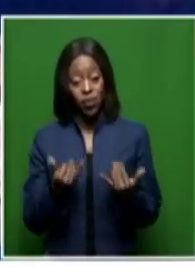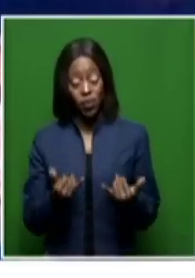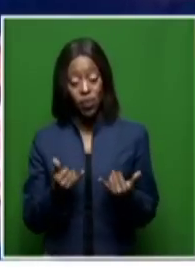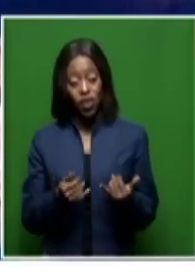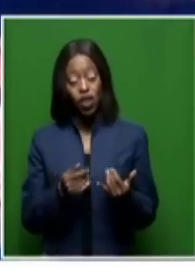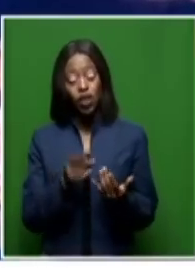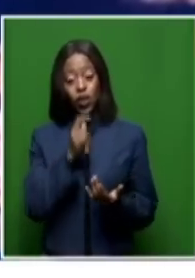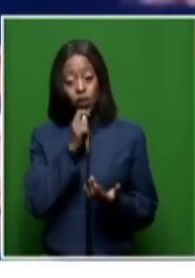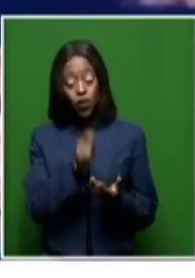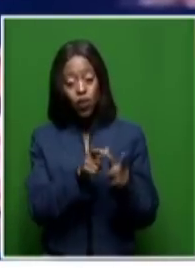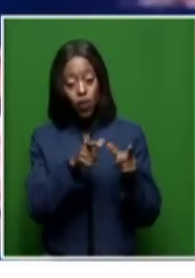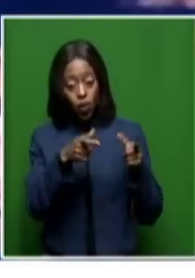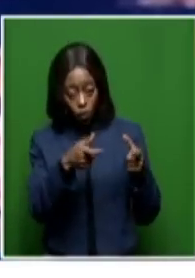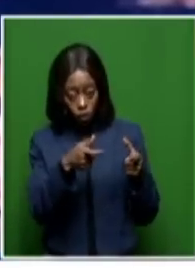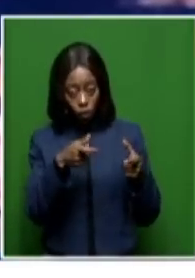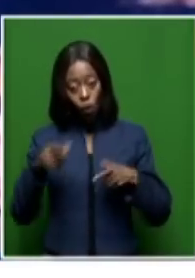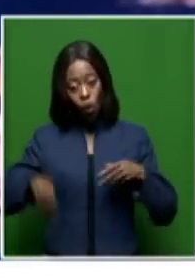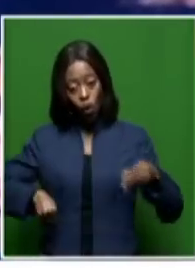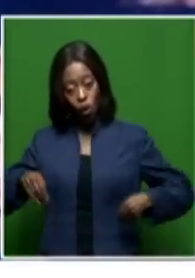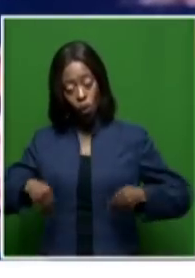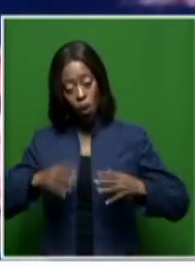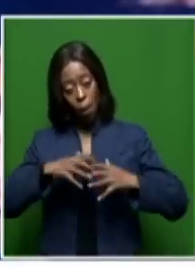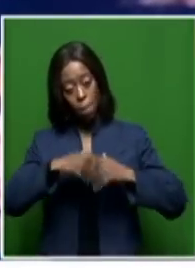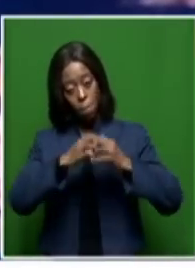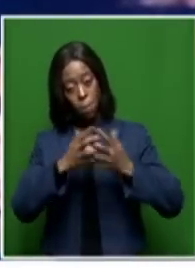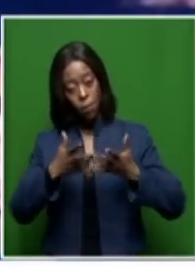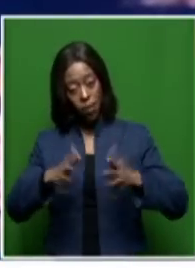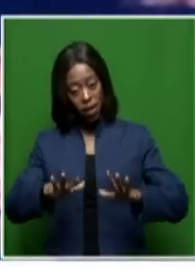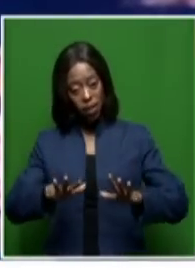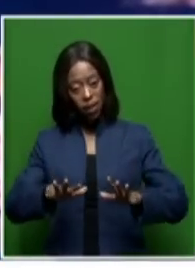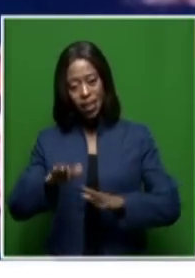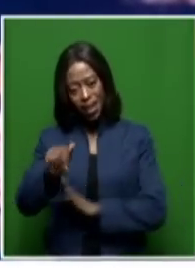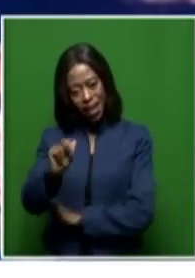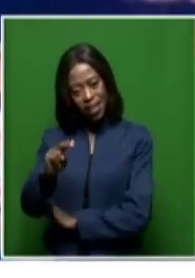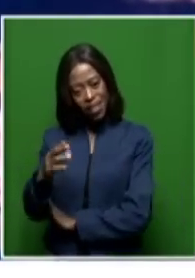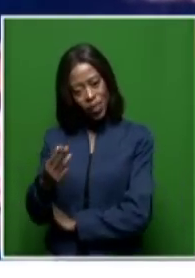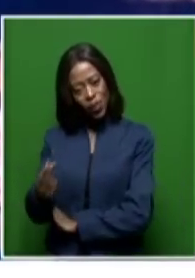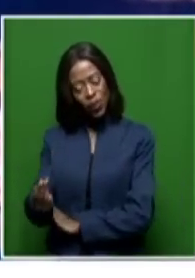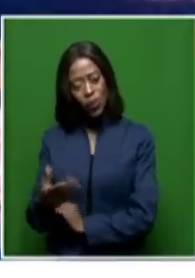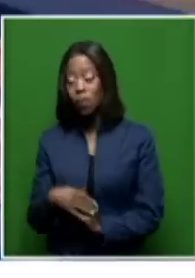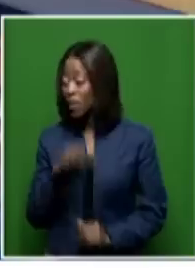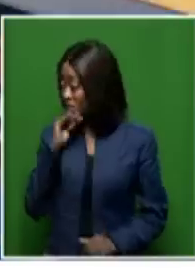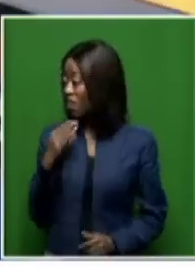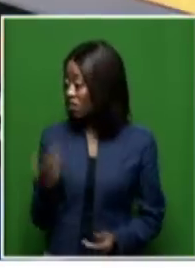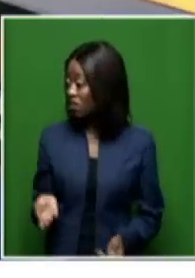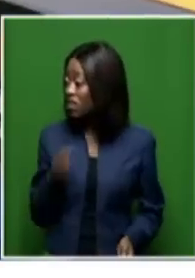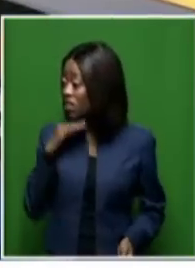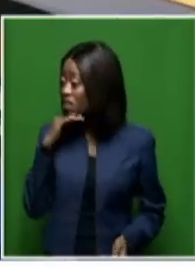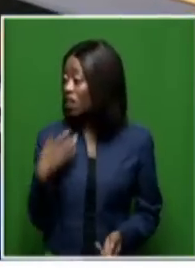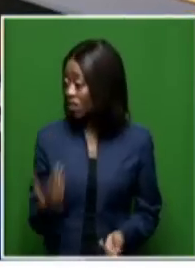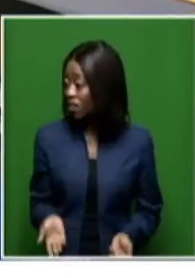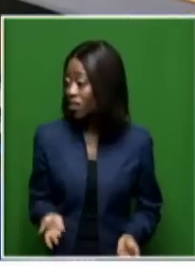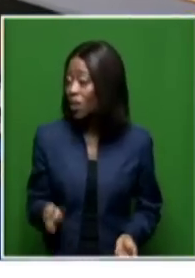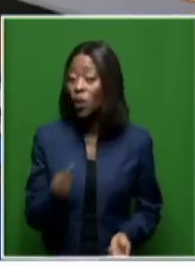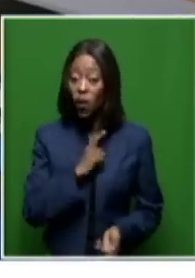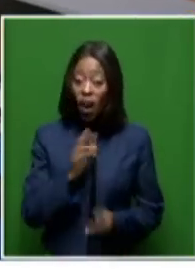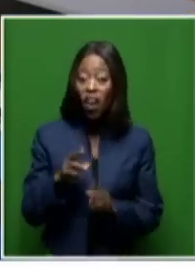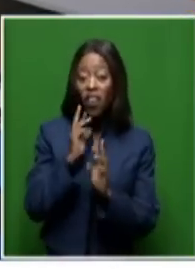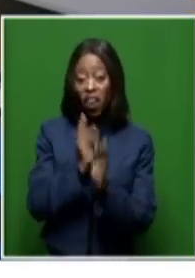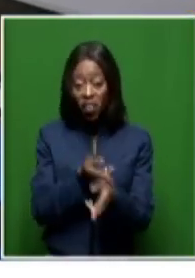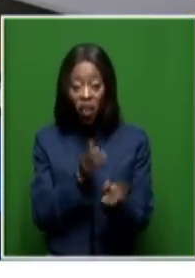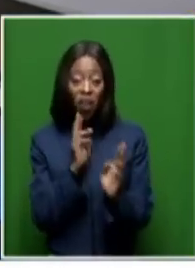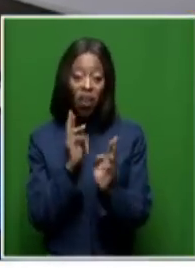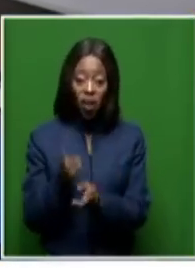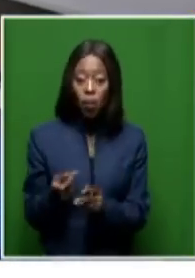Truth Commission on corruption and state capture is the ANC. Is that enough, though? Is that enough to keep having reports